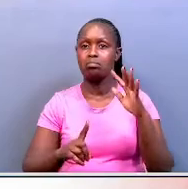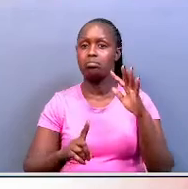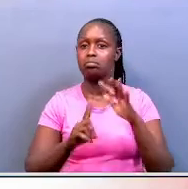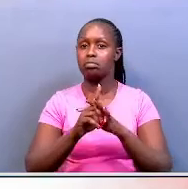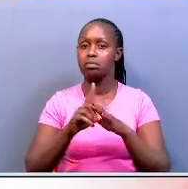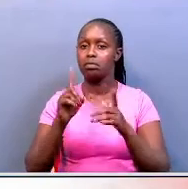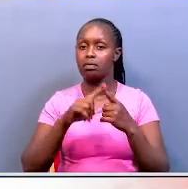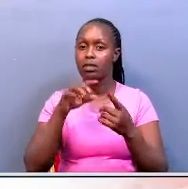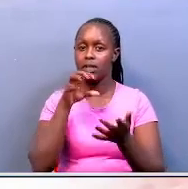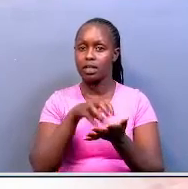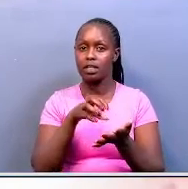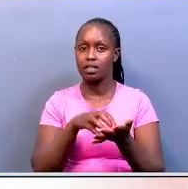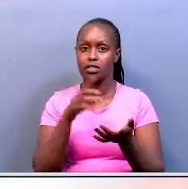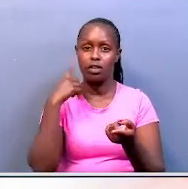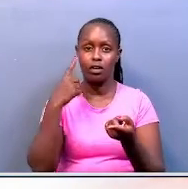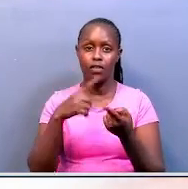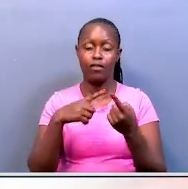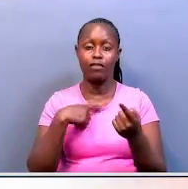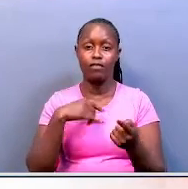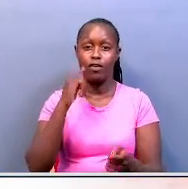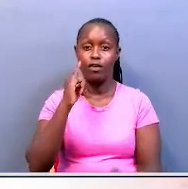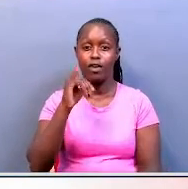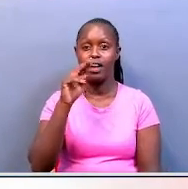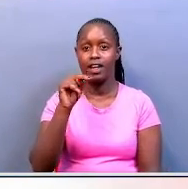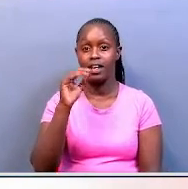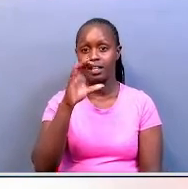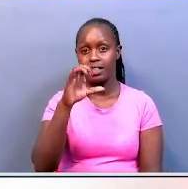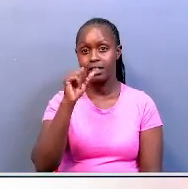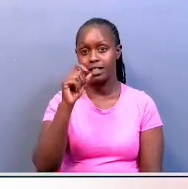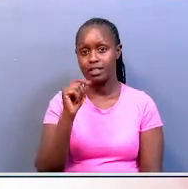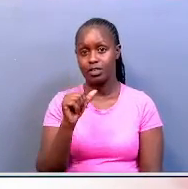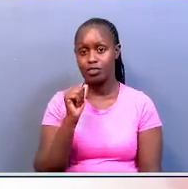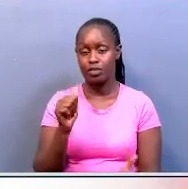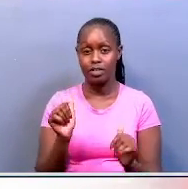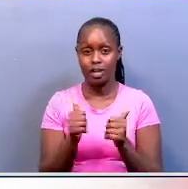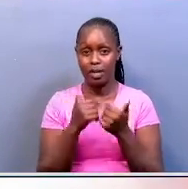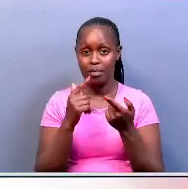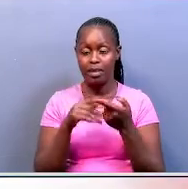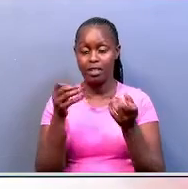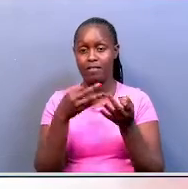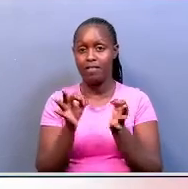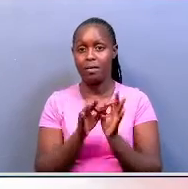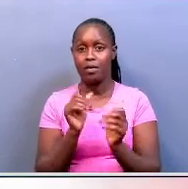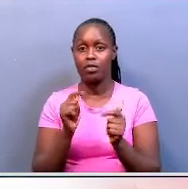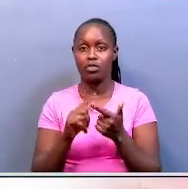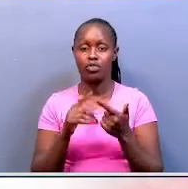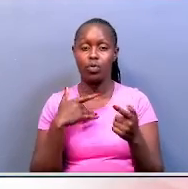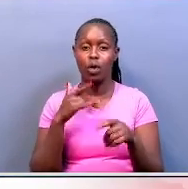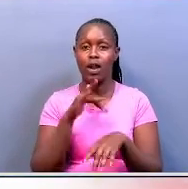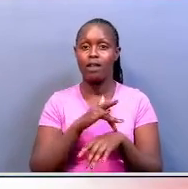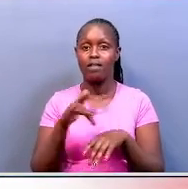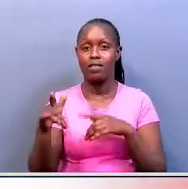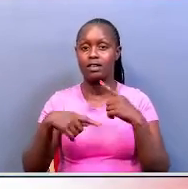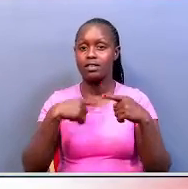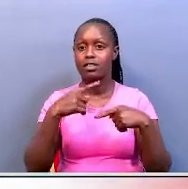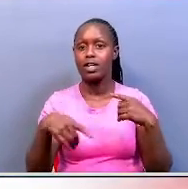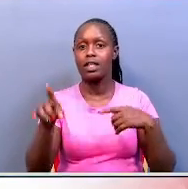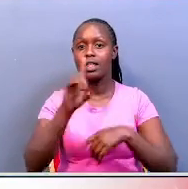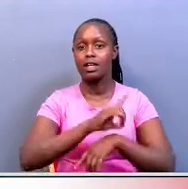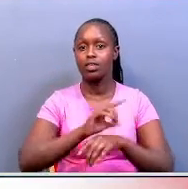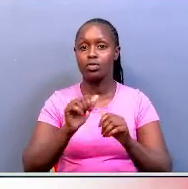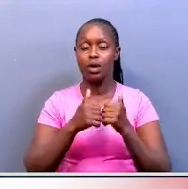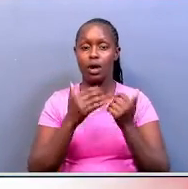In cases of incest among straight families that will ultimately affect generations in the days to come.